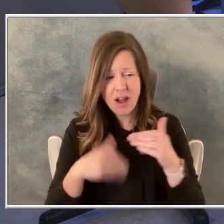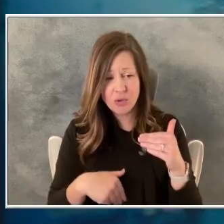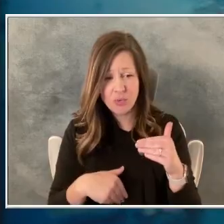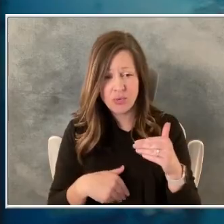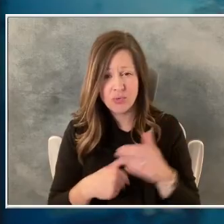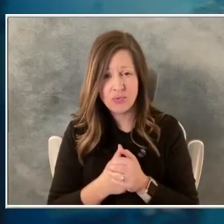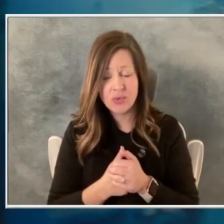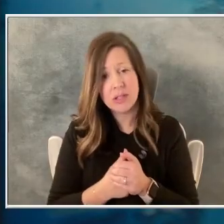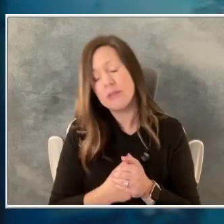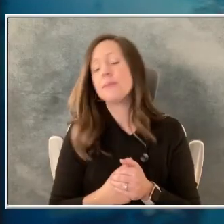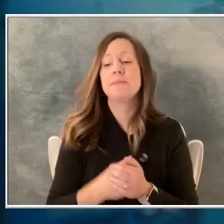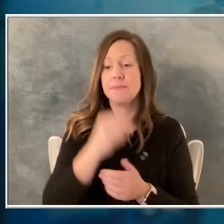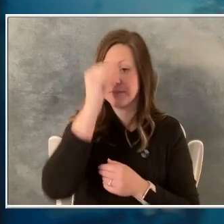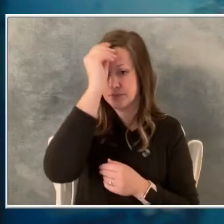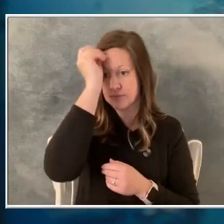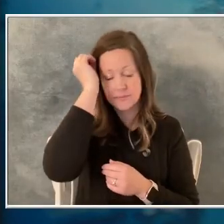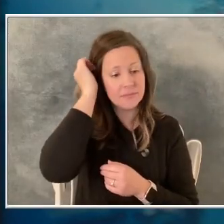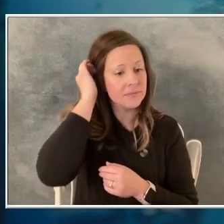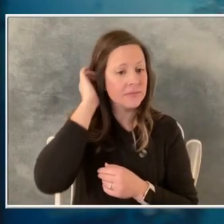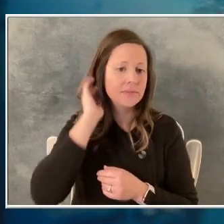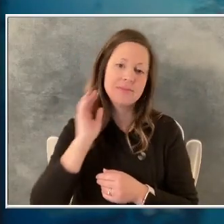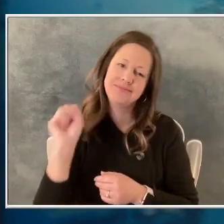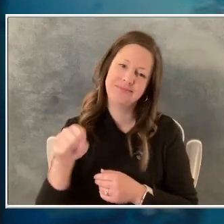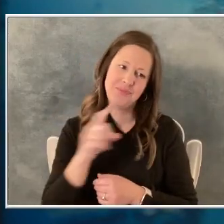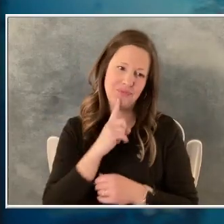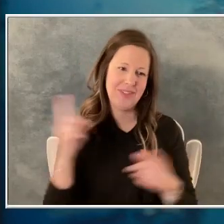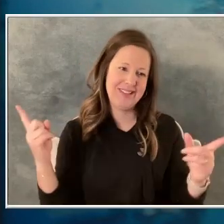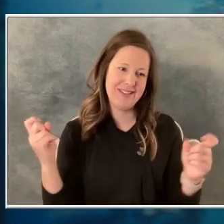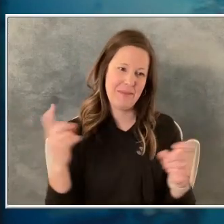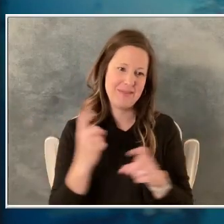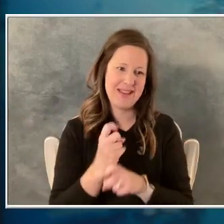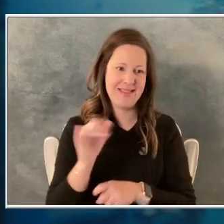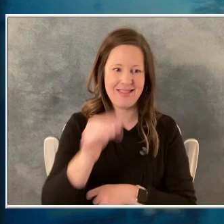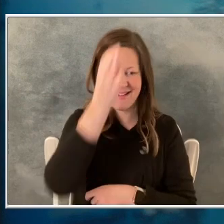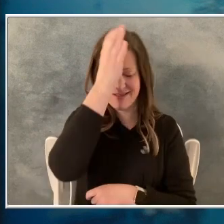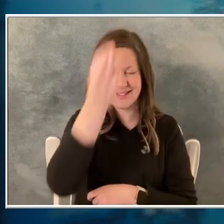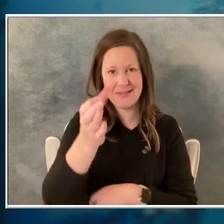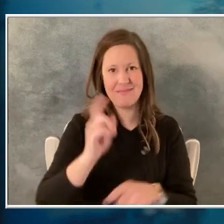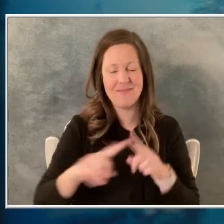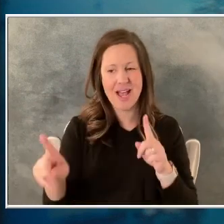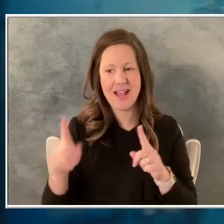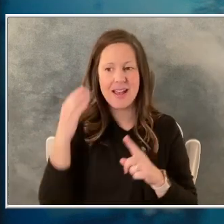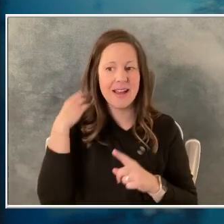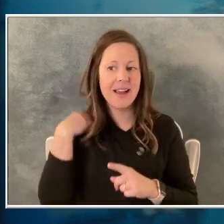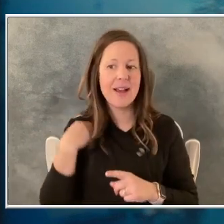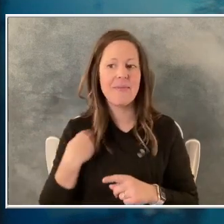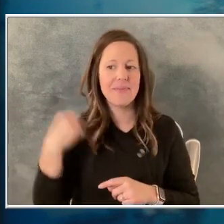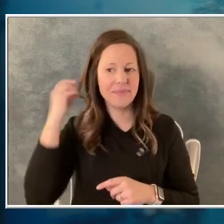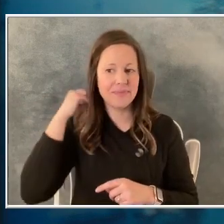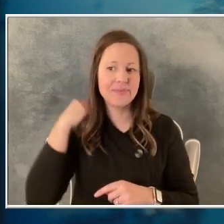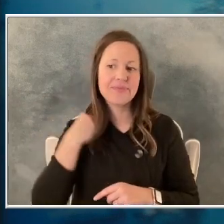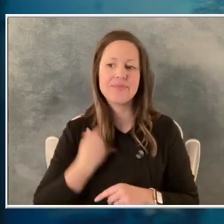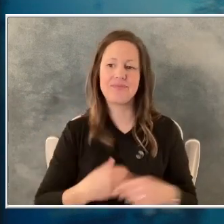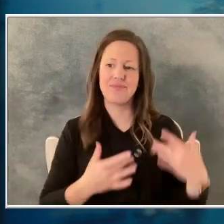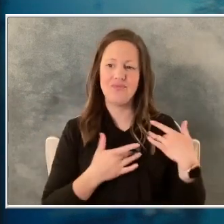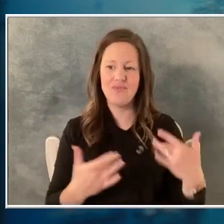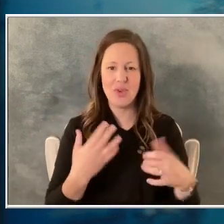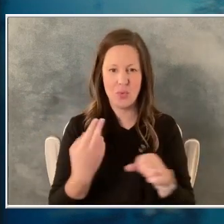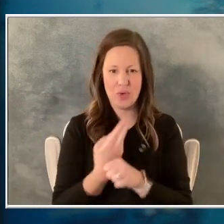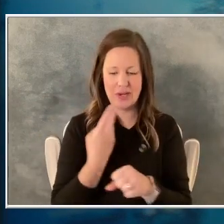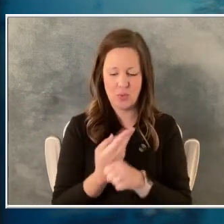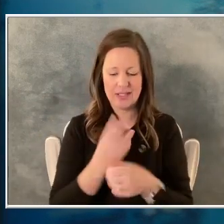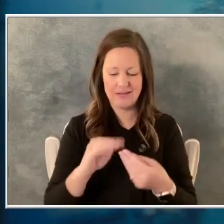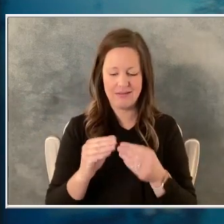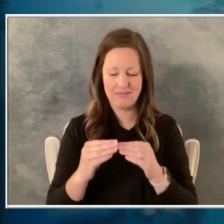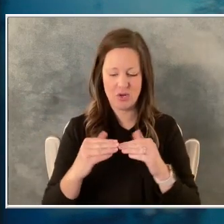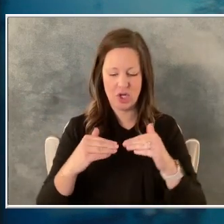so it could get very complicated, but I think thinking sort of as easy as possible, I usually use a cutoff of 4.